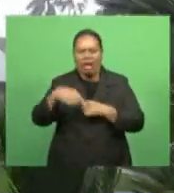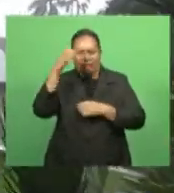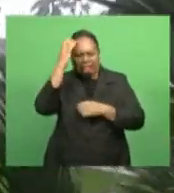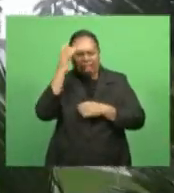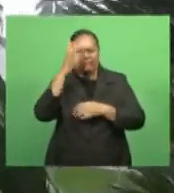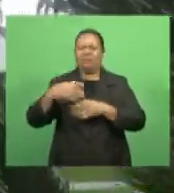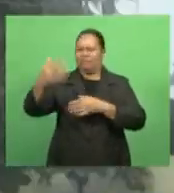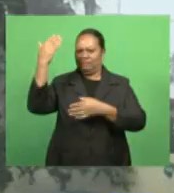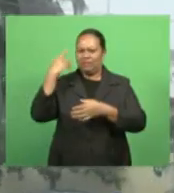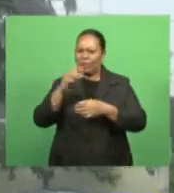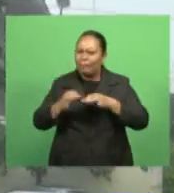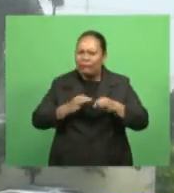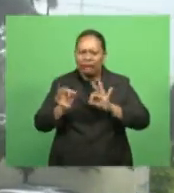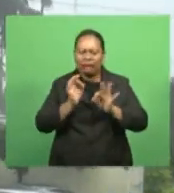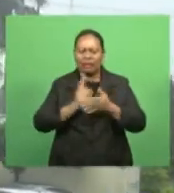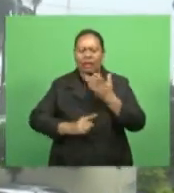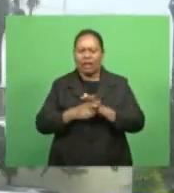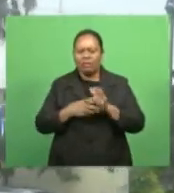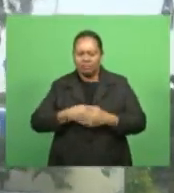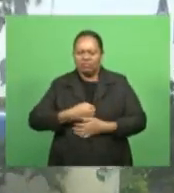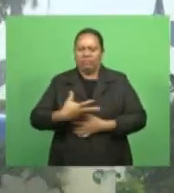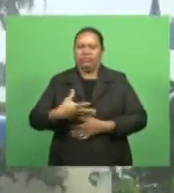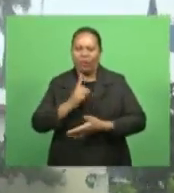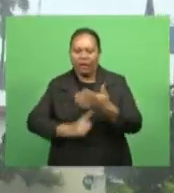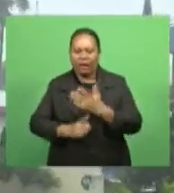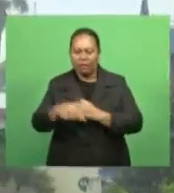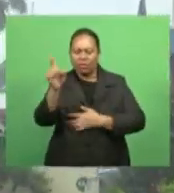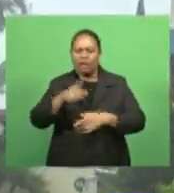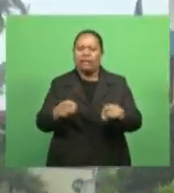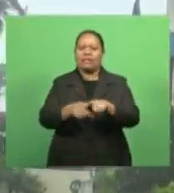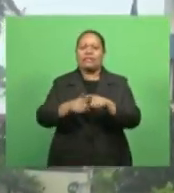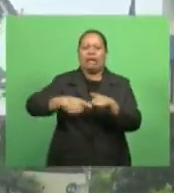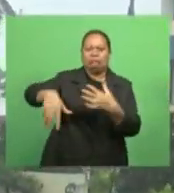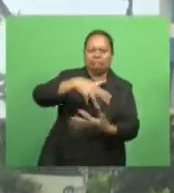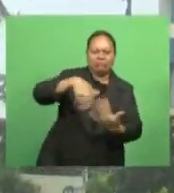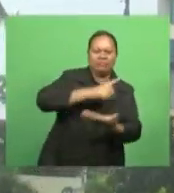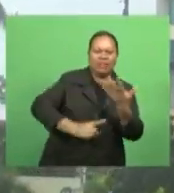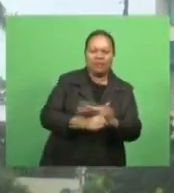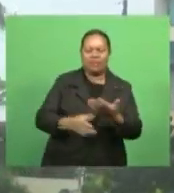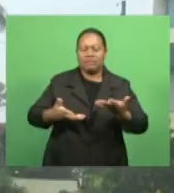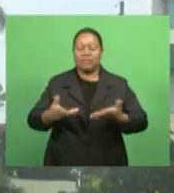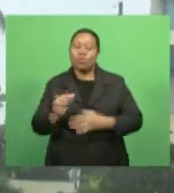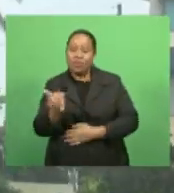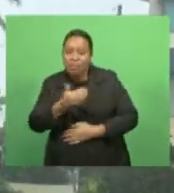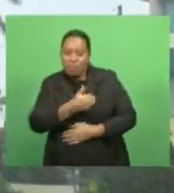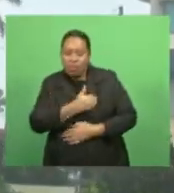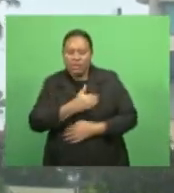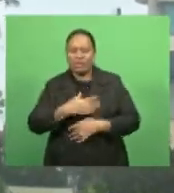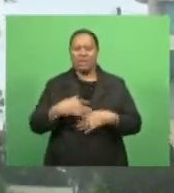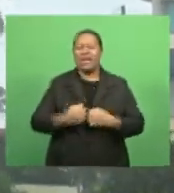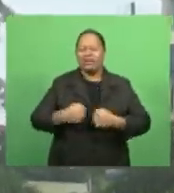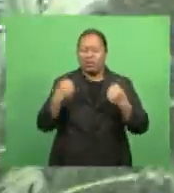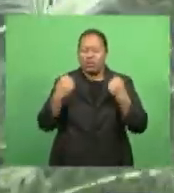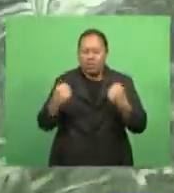sudden rage of winds and rain, almost seemed like a mini hurricane. Here is the actual scenario of the morning. The winds kept picking